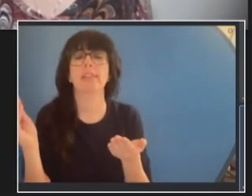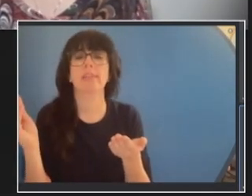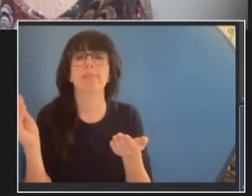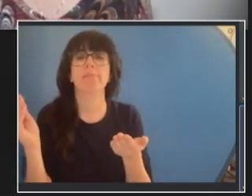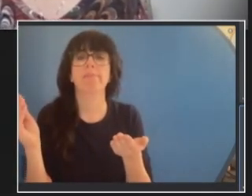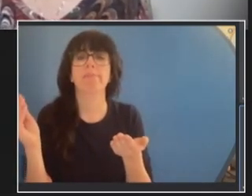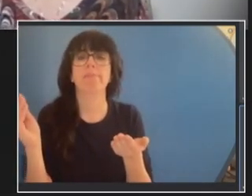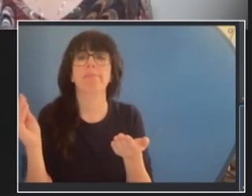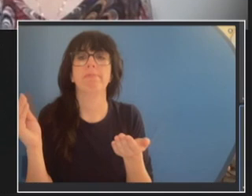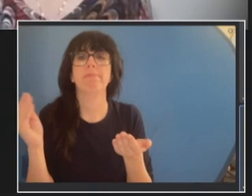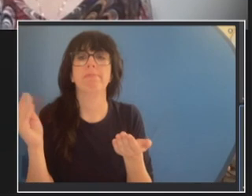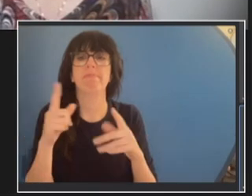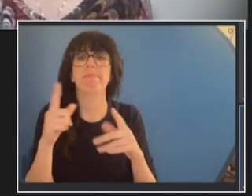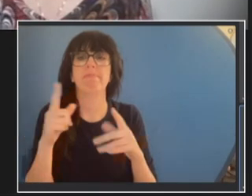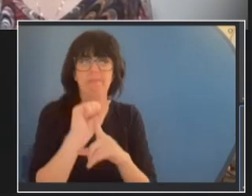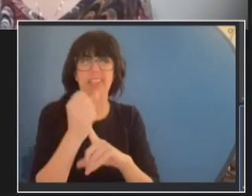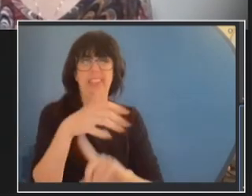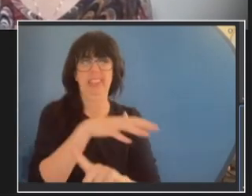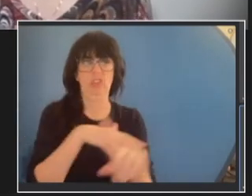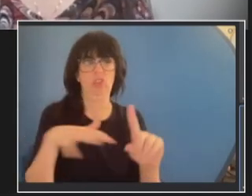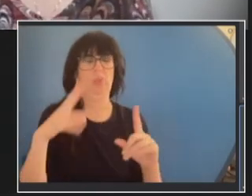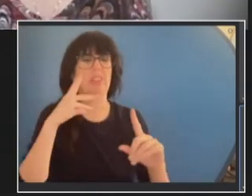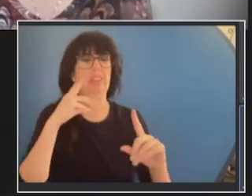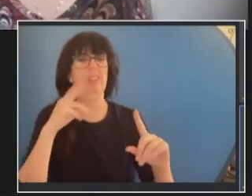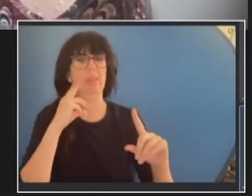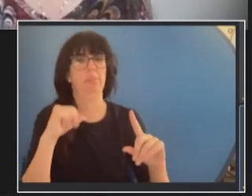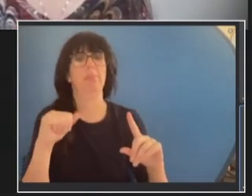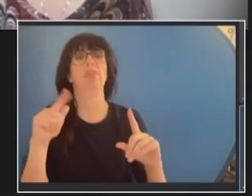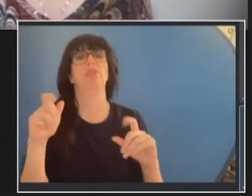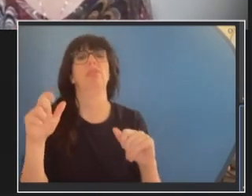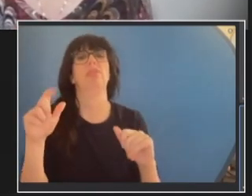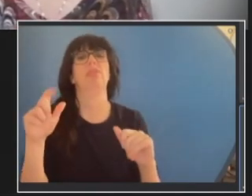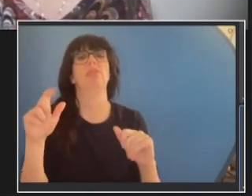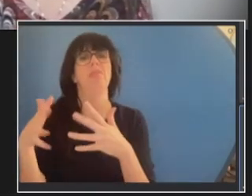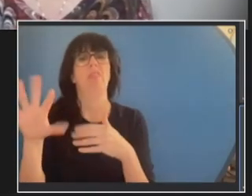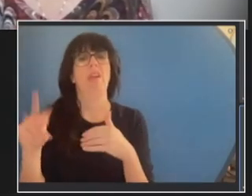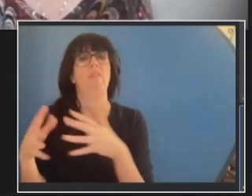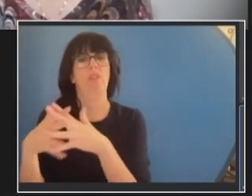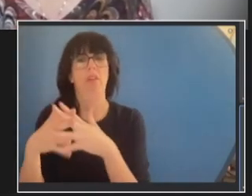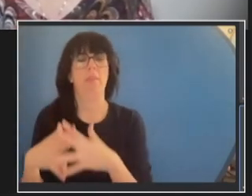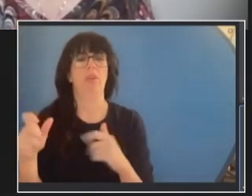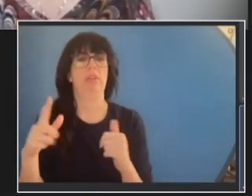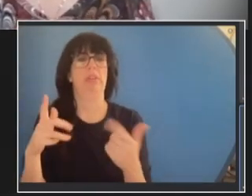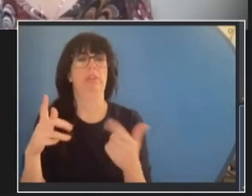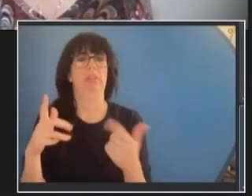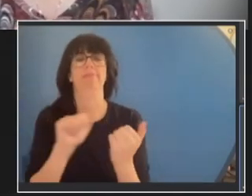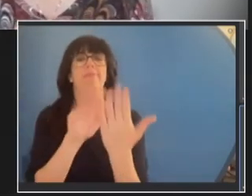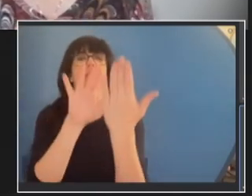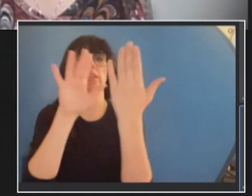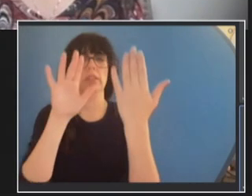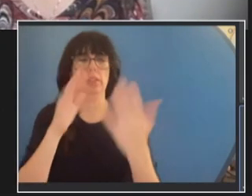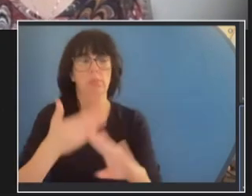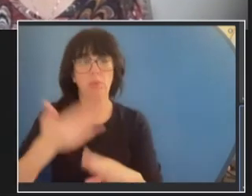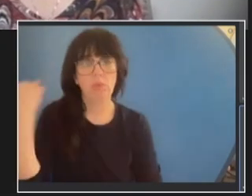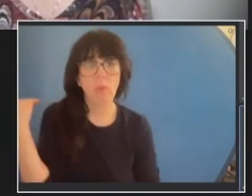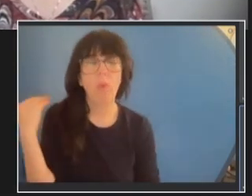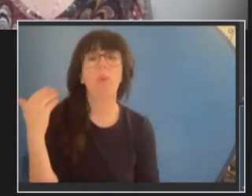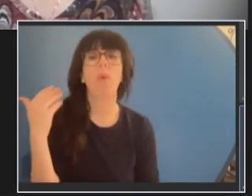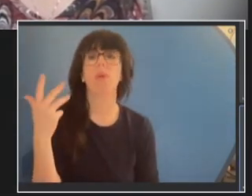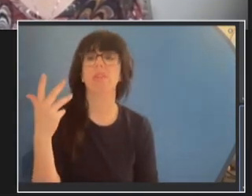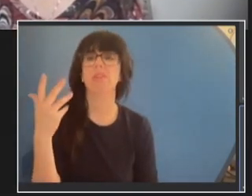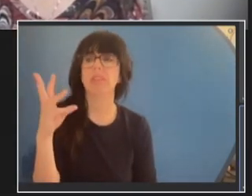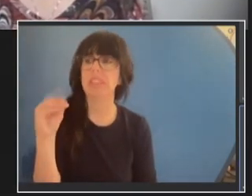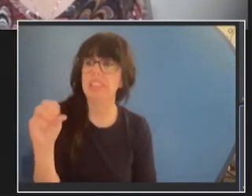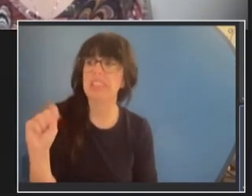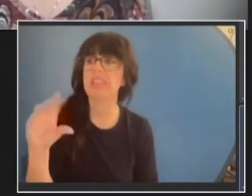conditions that African Americans had faced, not just in the 60s, but many years prior in the United States, is Langston Hughes's